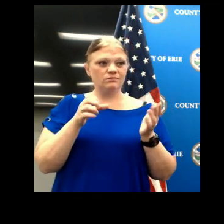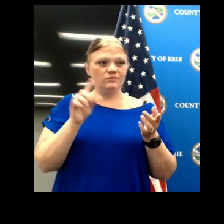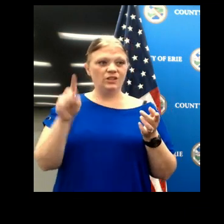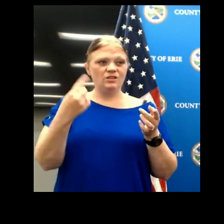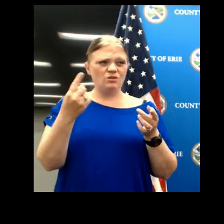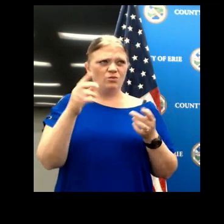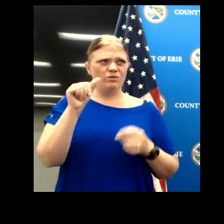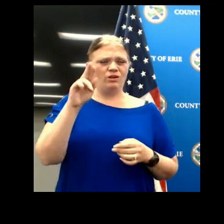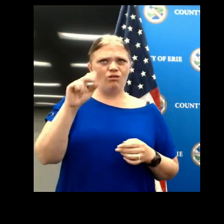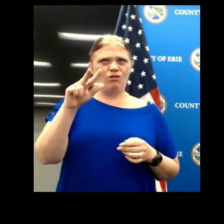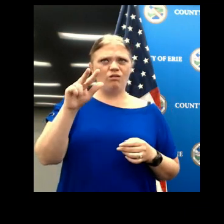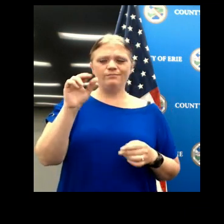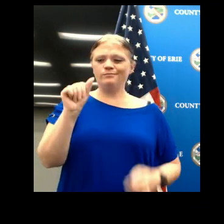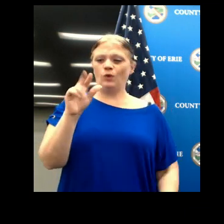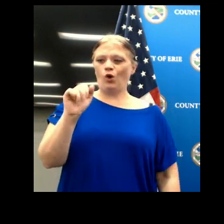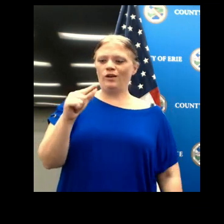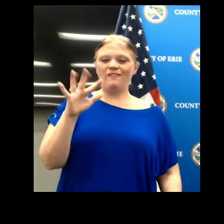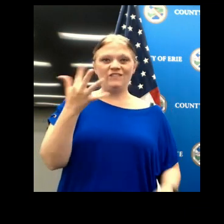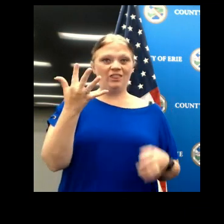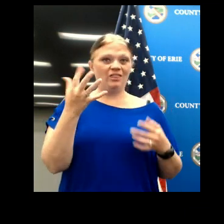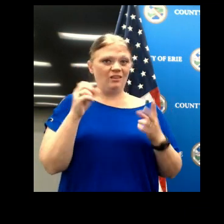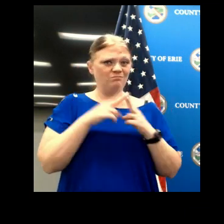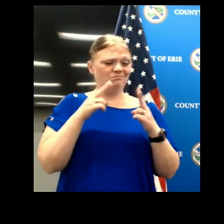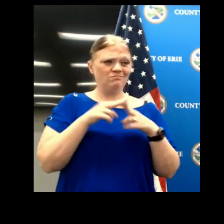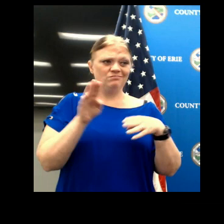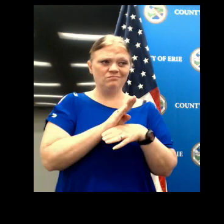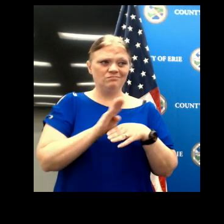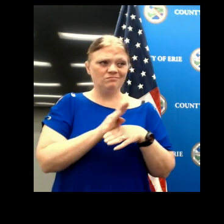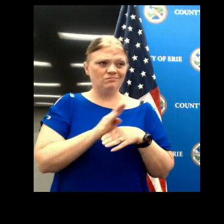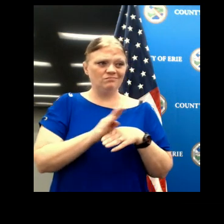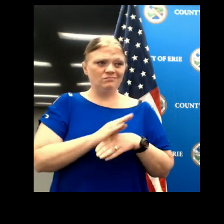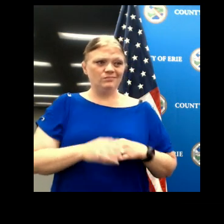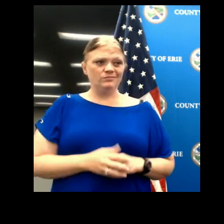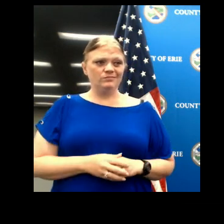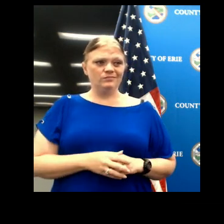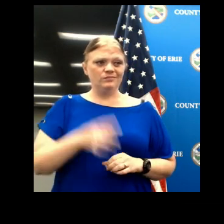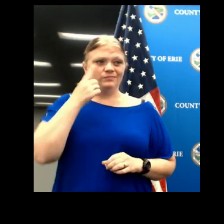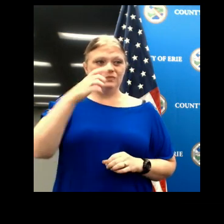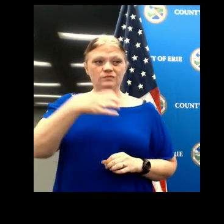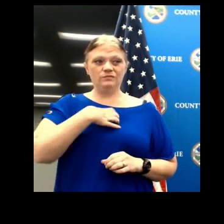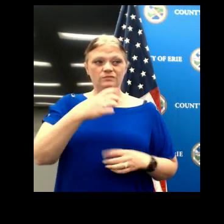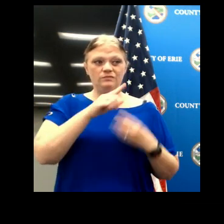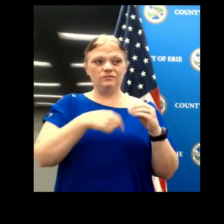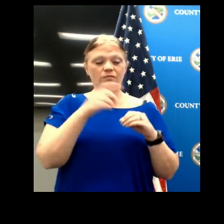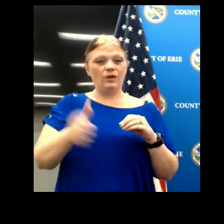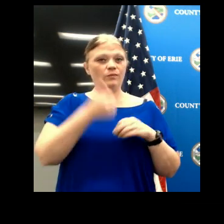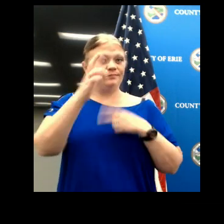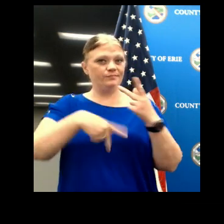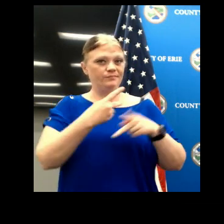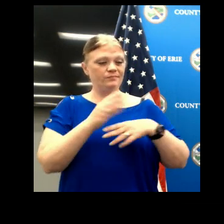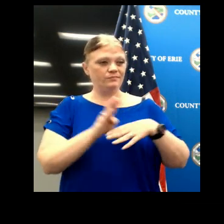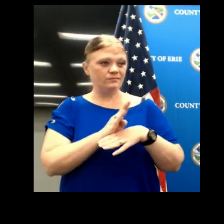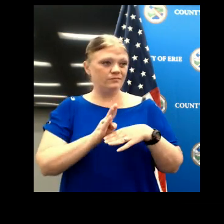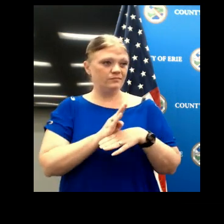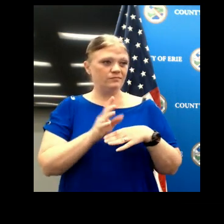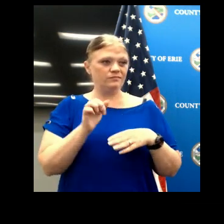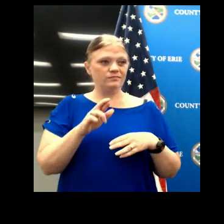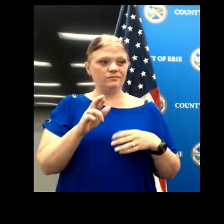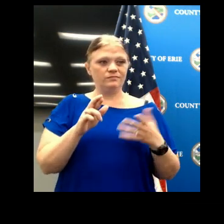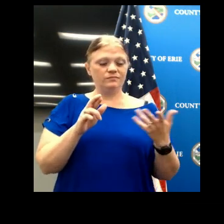only, August 5th. So they've been very, very busy. And for complaints about other type of businesses or other type